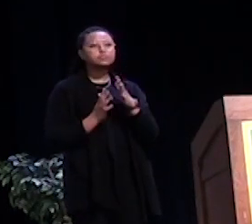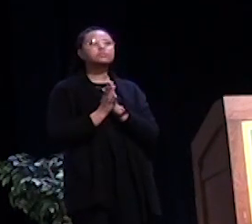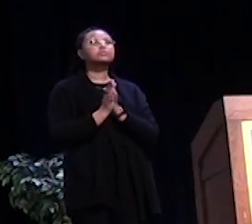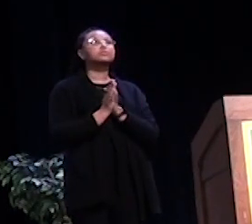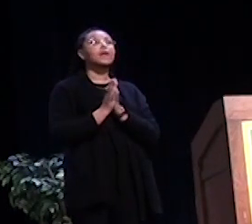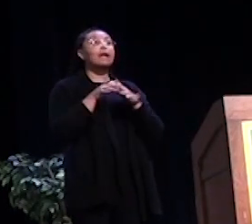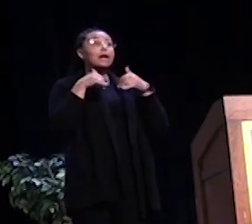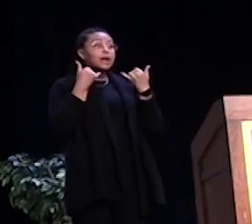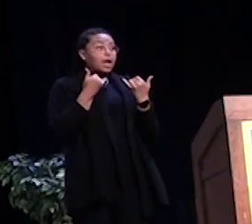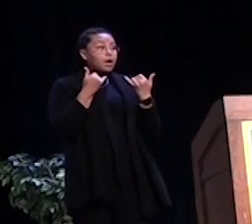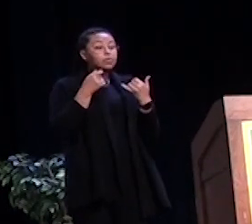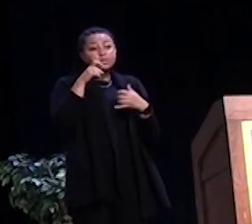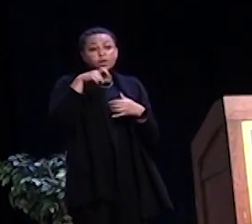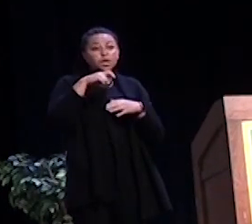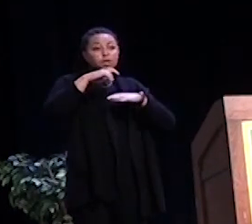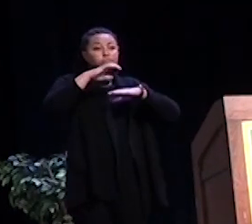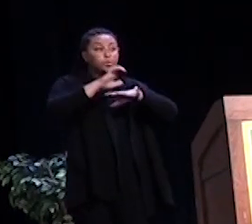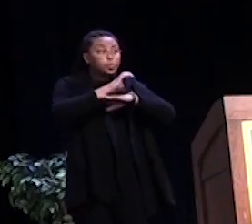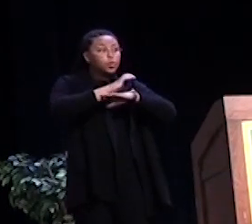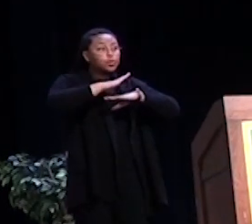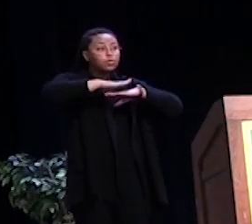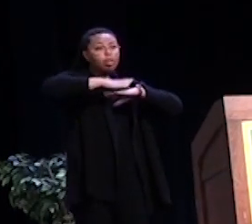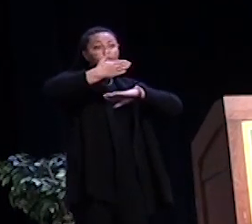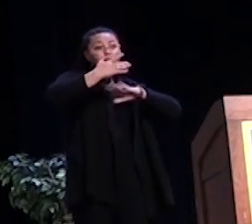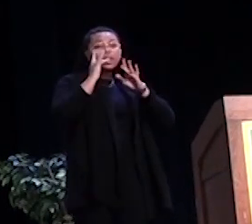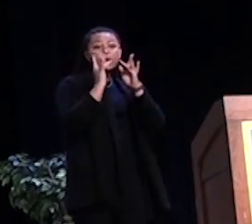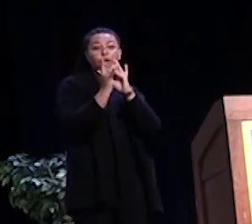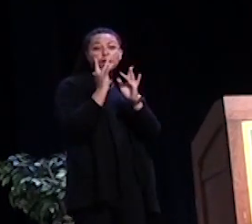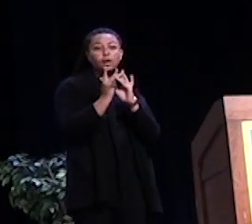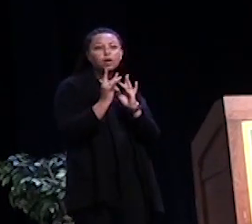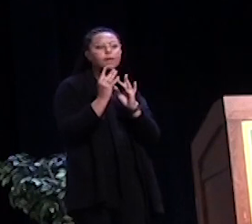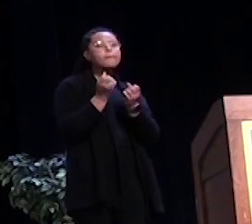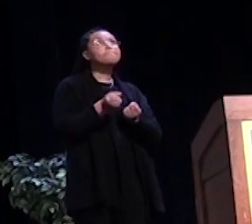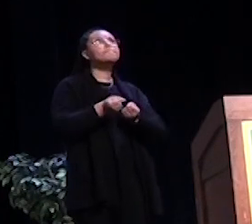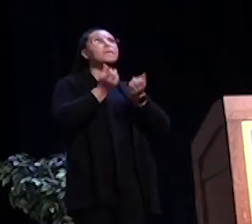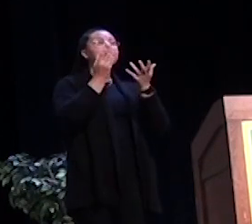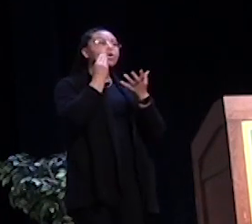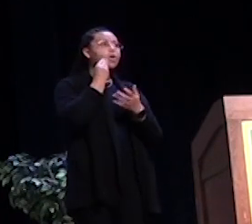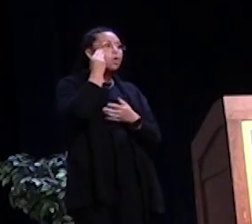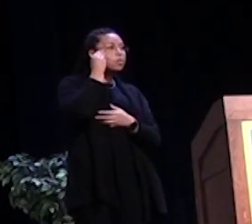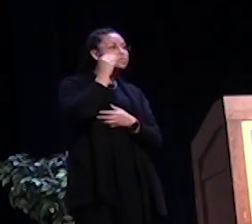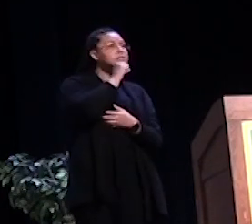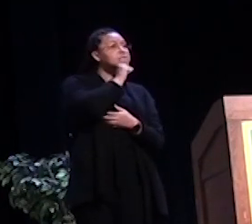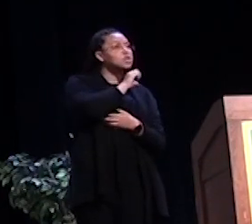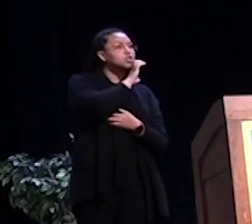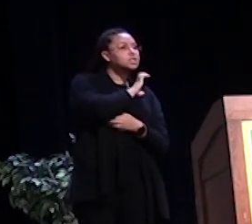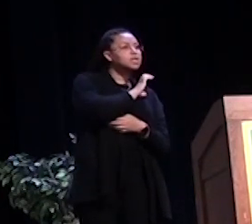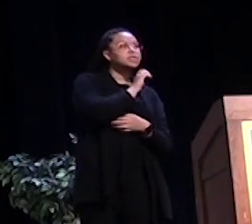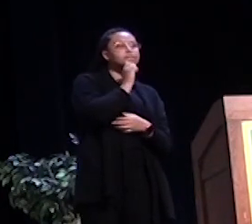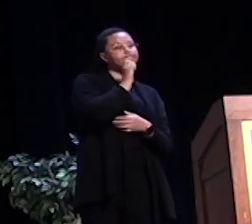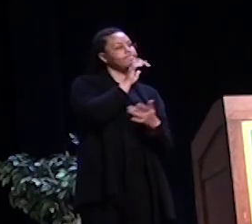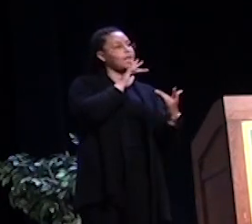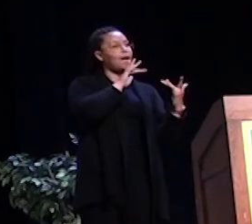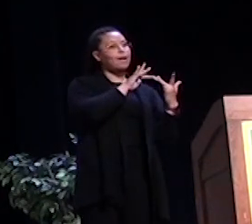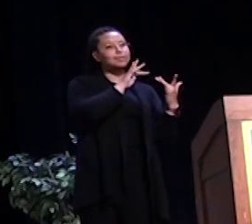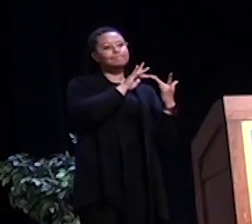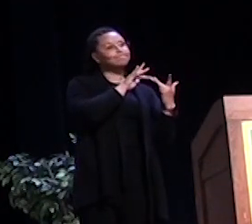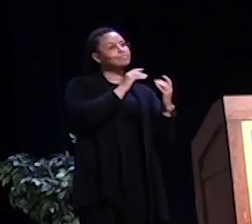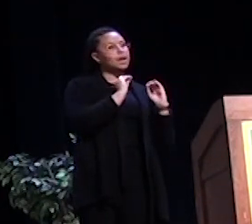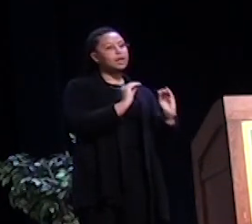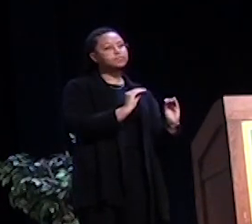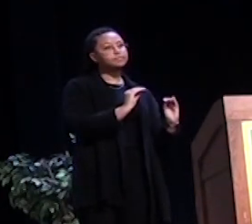Nowadays, you need a computer, you need to be on the internet. There are a lot of homes, a lot of seniors and communities that don't have access to